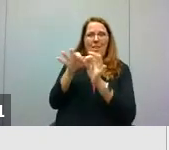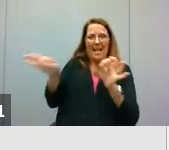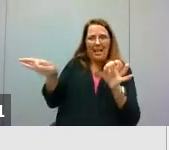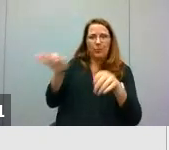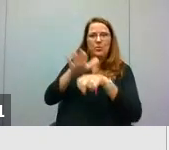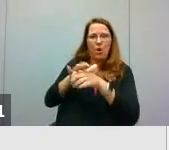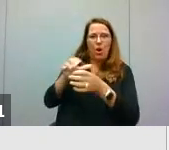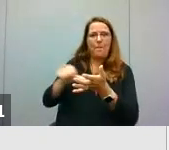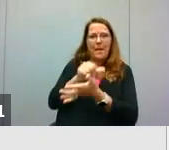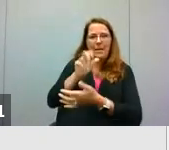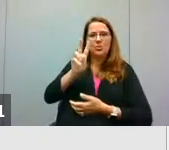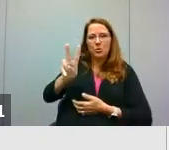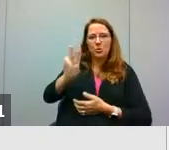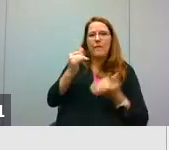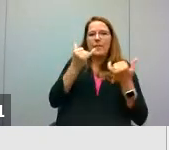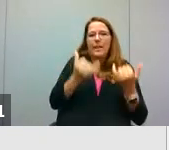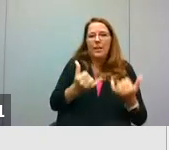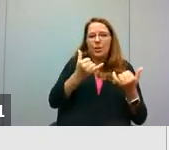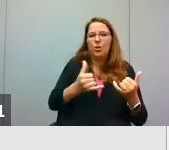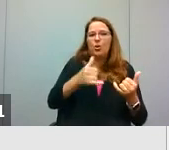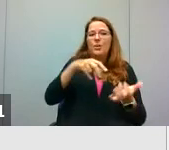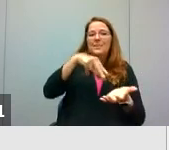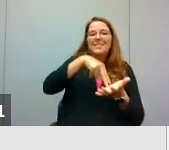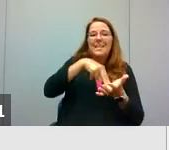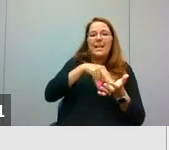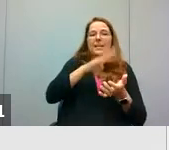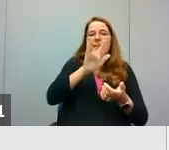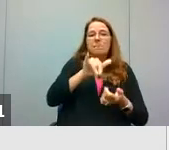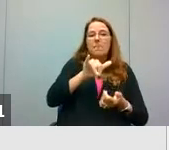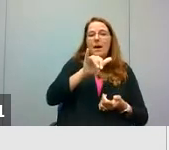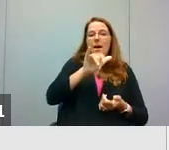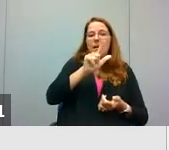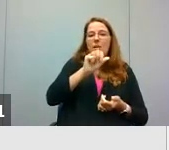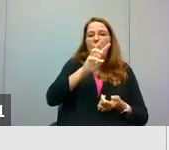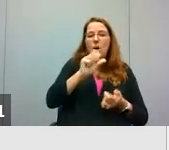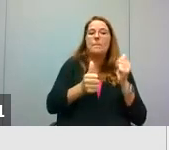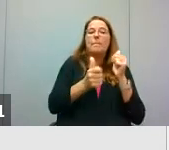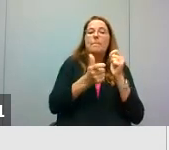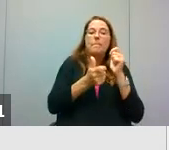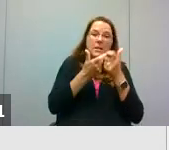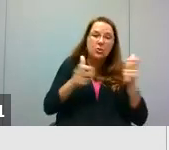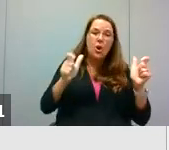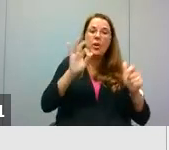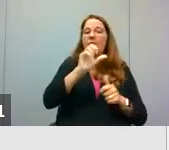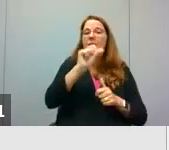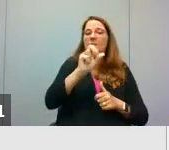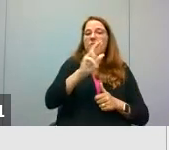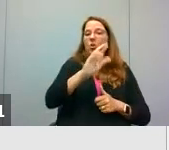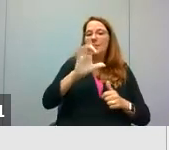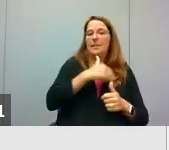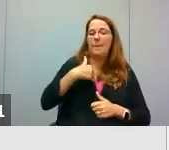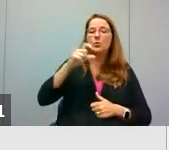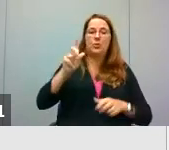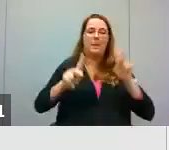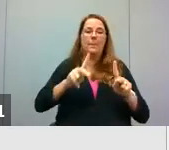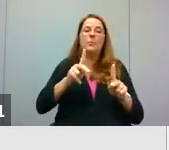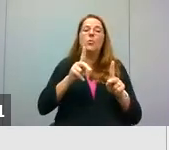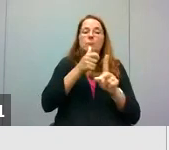of the current standing bylaws. A majority of the SRC members shall be persons who are individuals